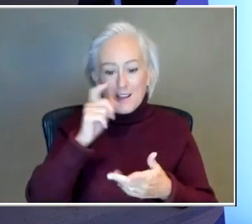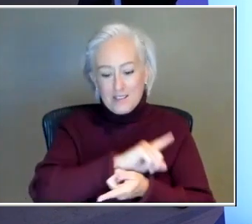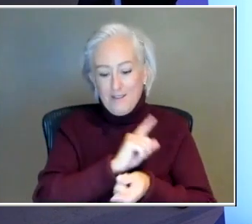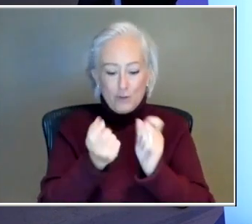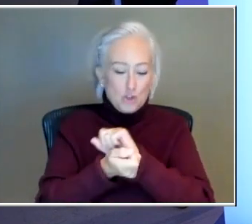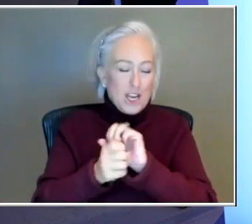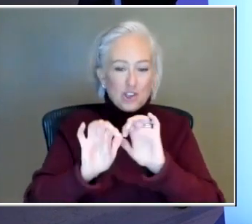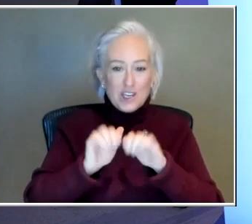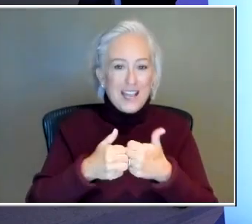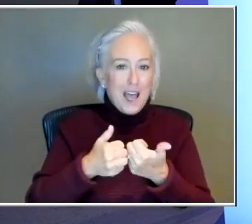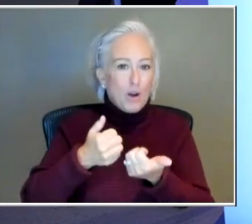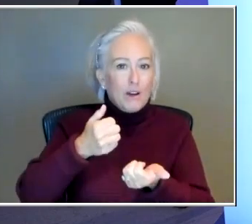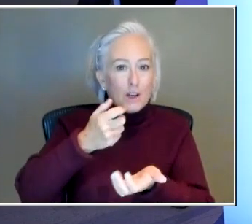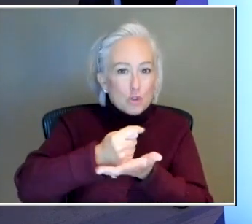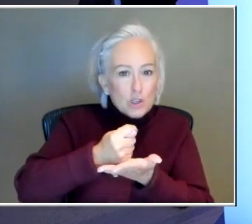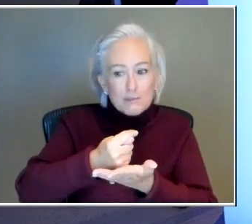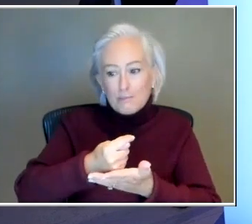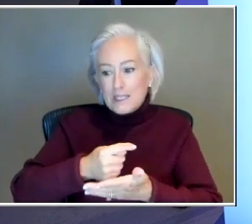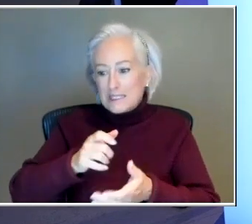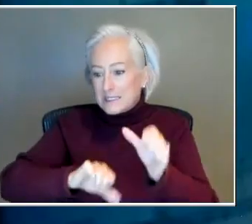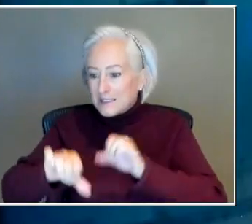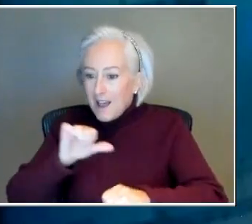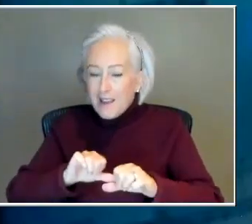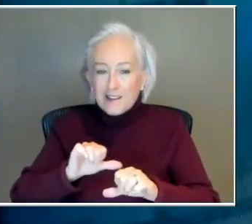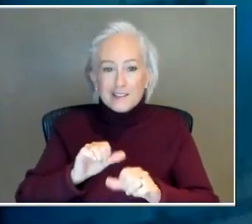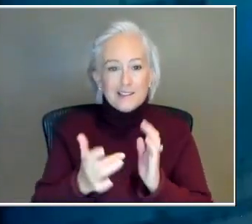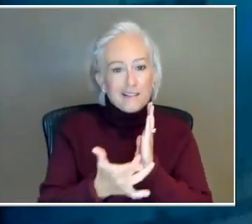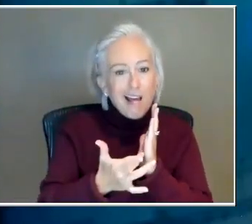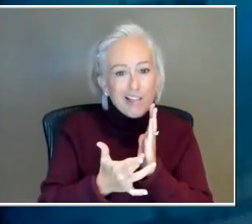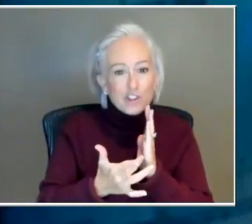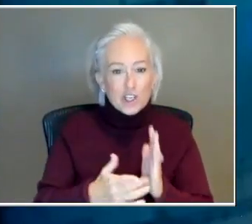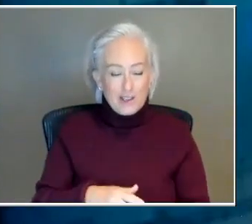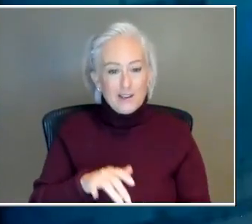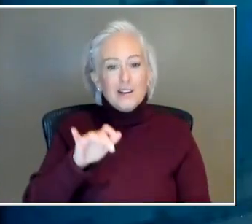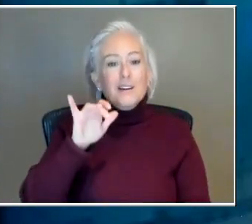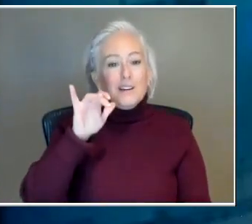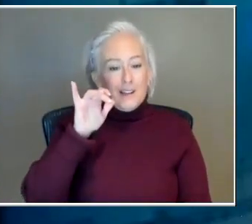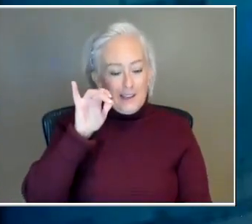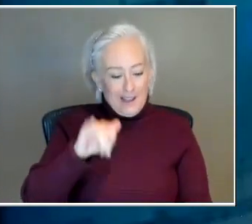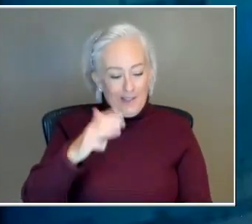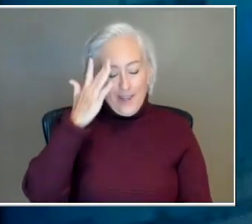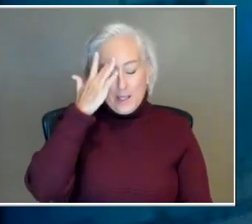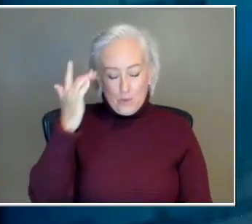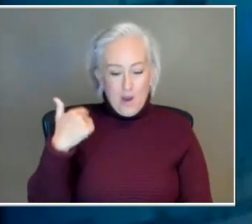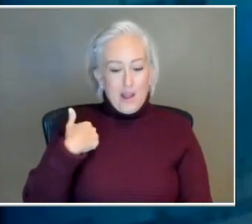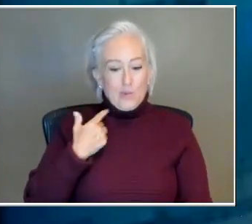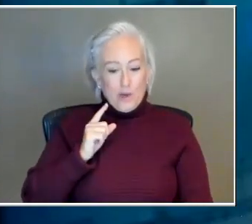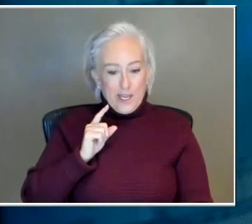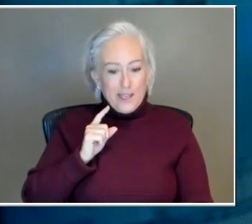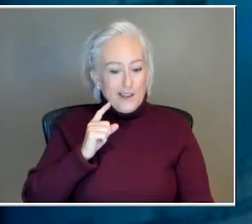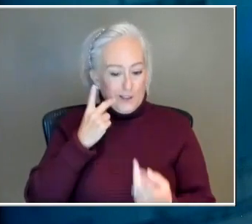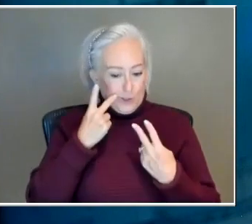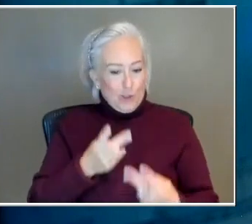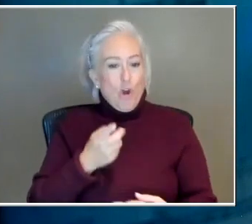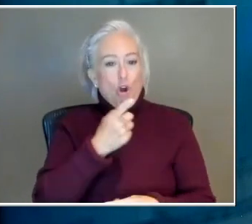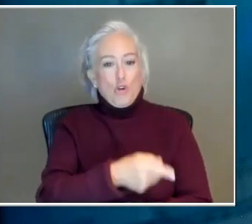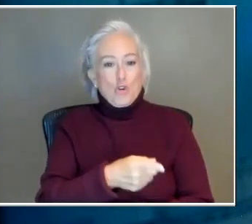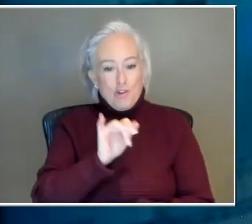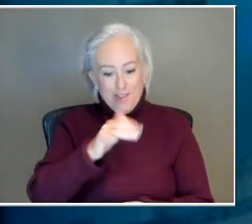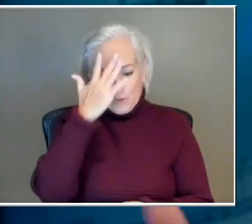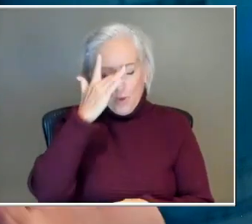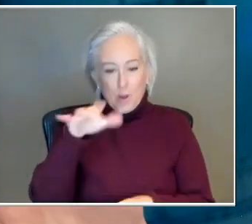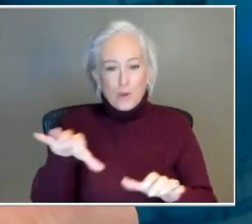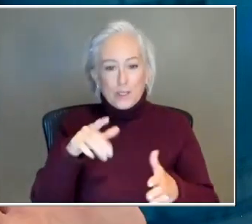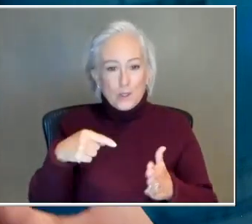and science? I mean, I think it's why Dr. Uisal, her neurologist, myself, and my partners, that's why we do this, is because epilepsy patients